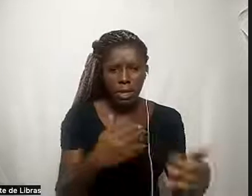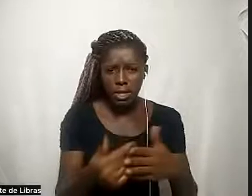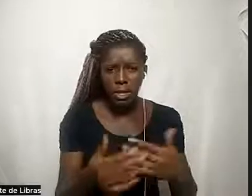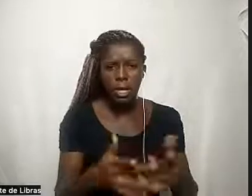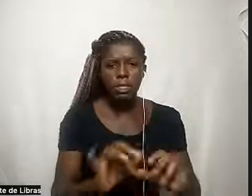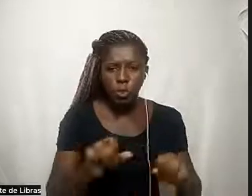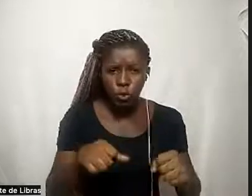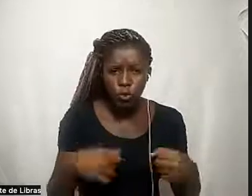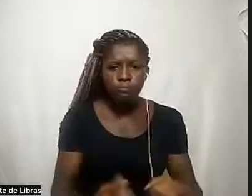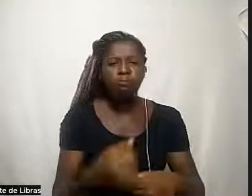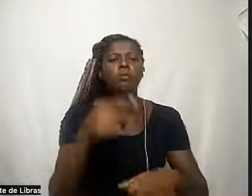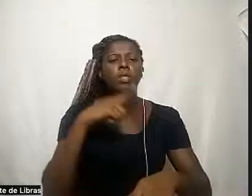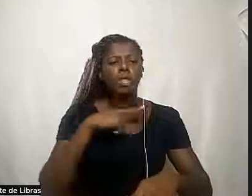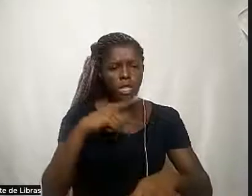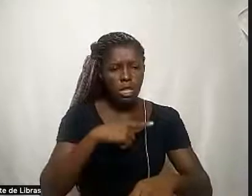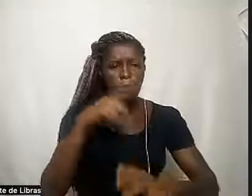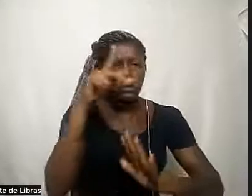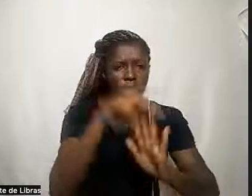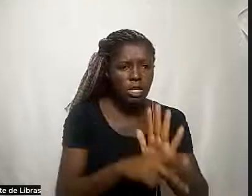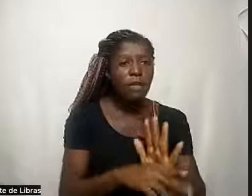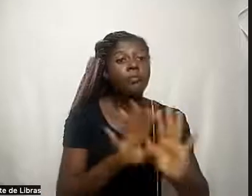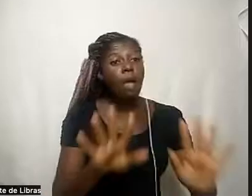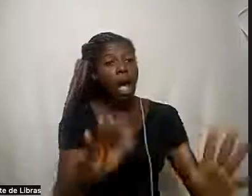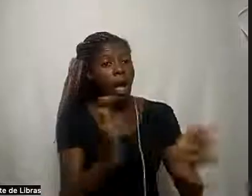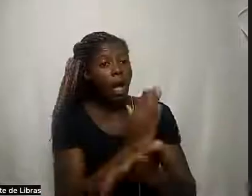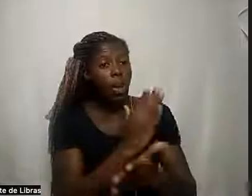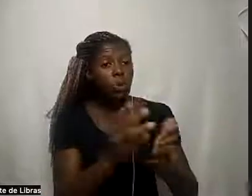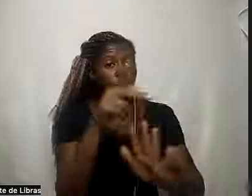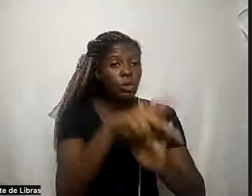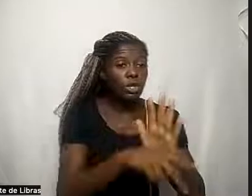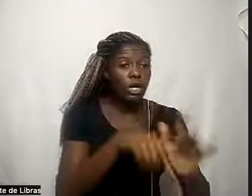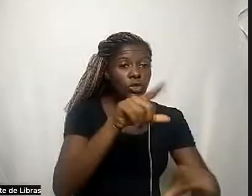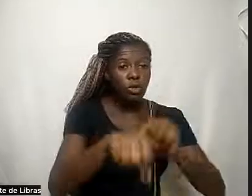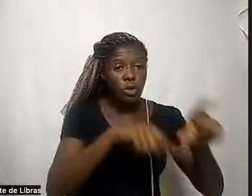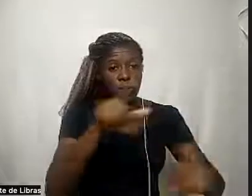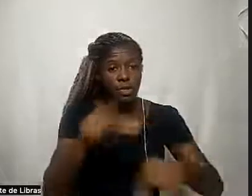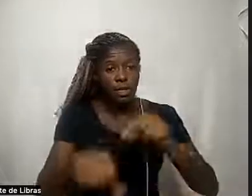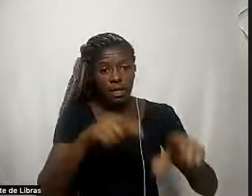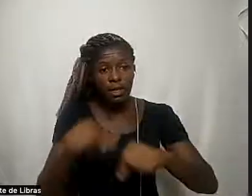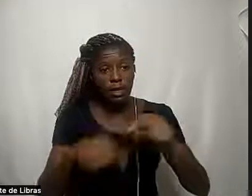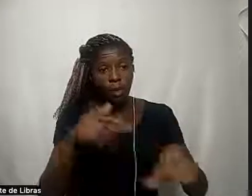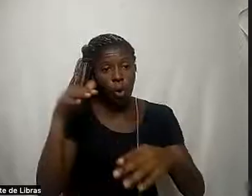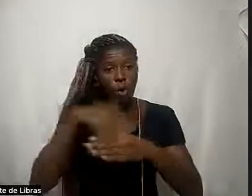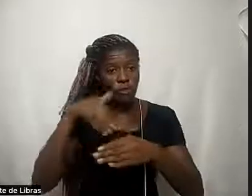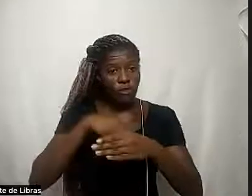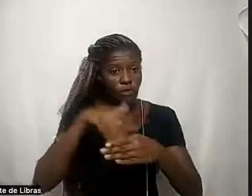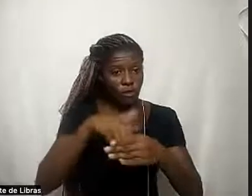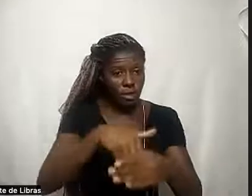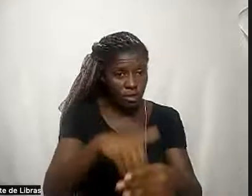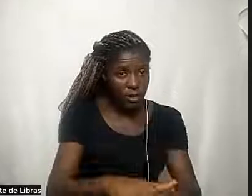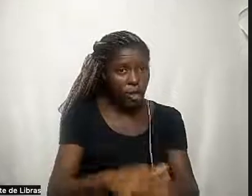with the formation of the Brazil, and we try to be consistent all over the Brazilian coast. There is a public